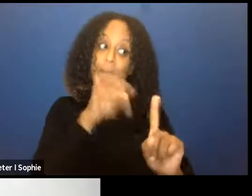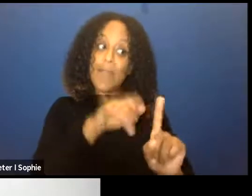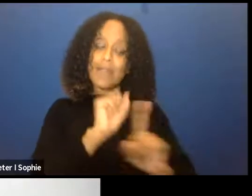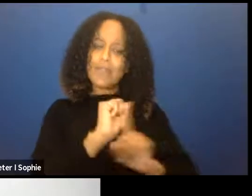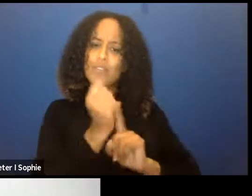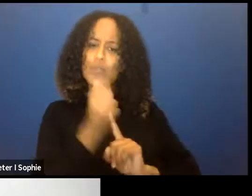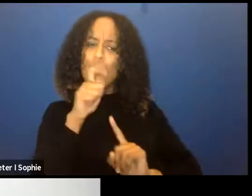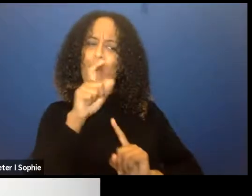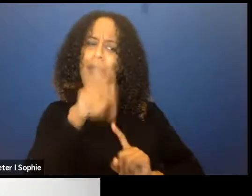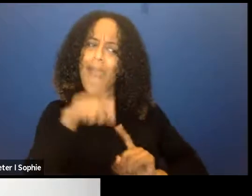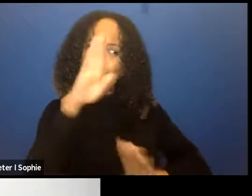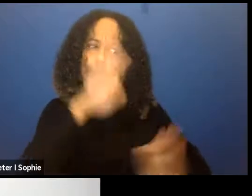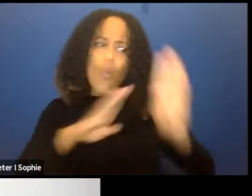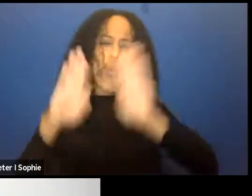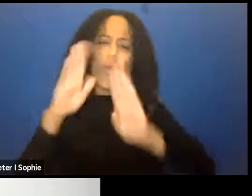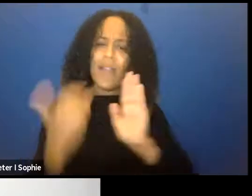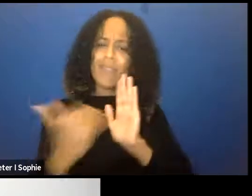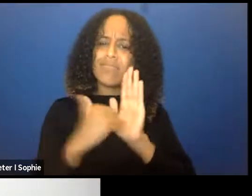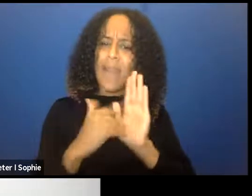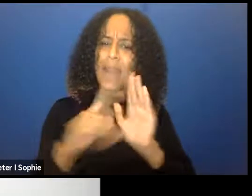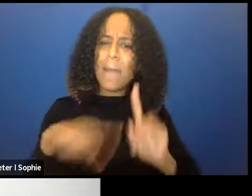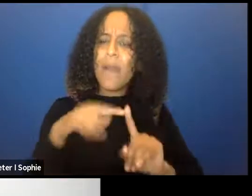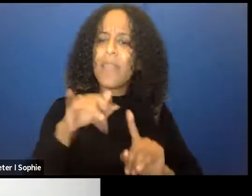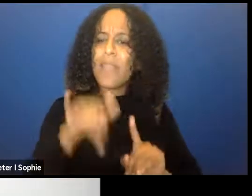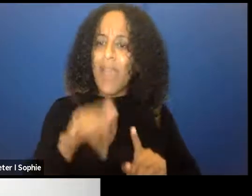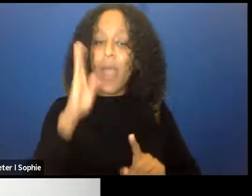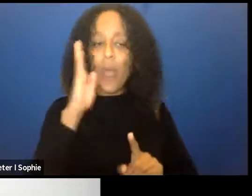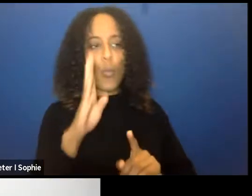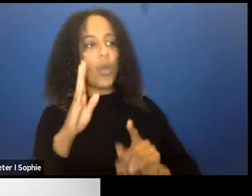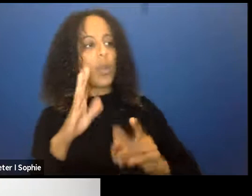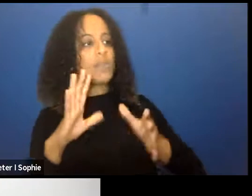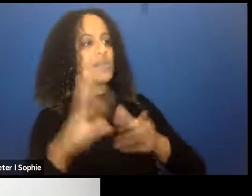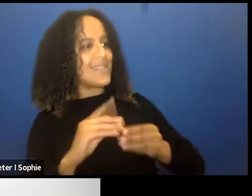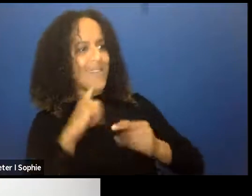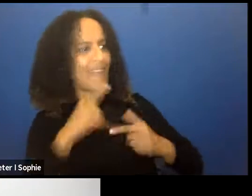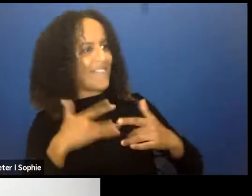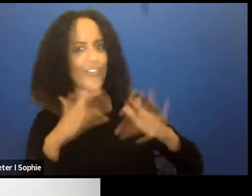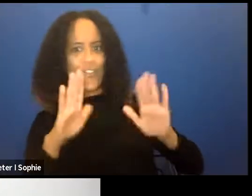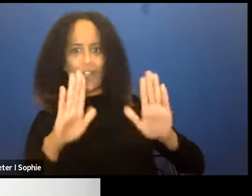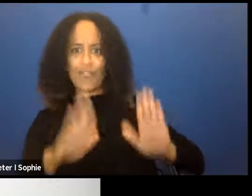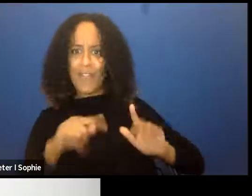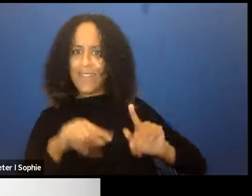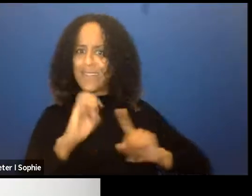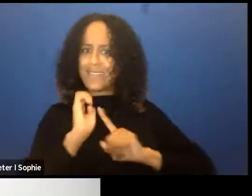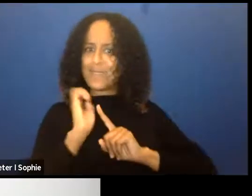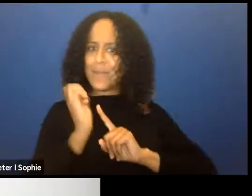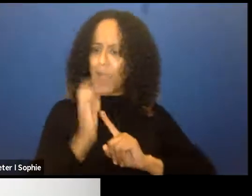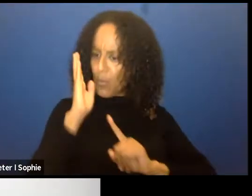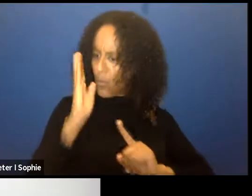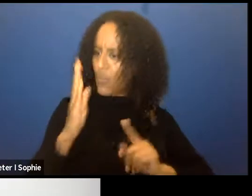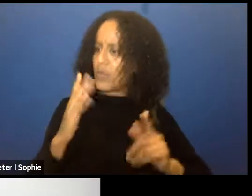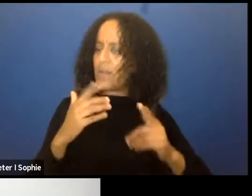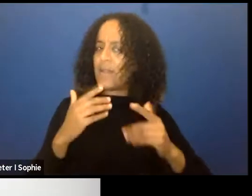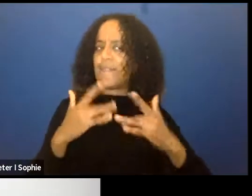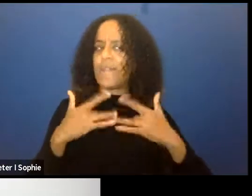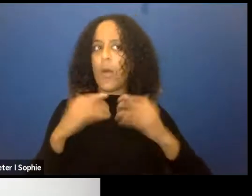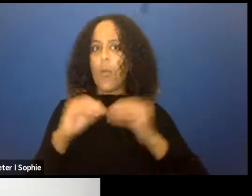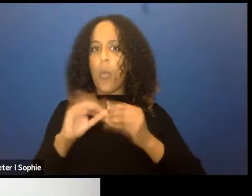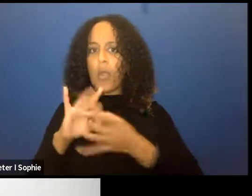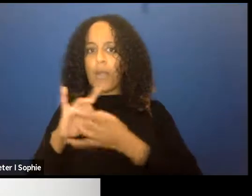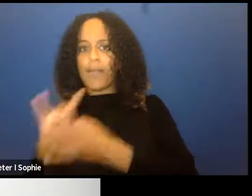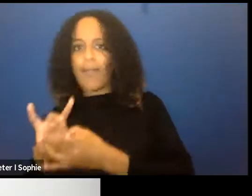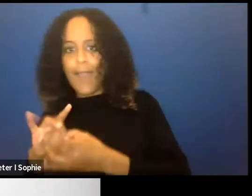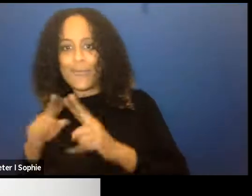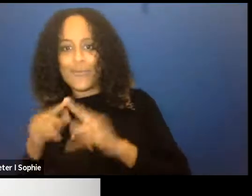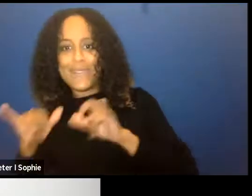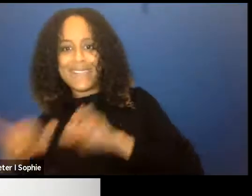worry about it. I more likely would have said, okay, I feel great in this space. I would have been more inclined to want to stay